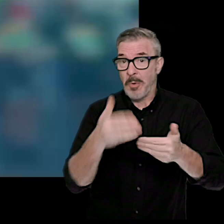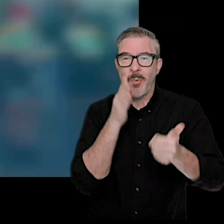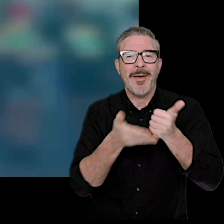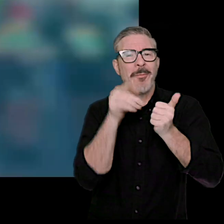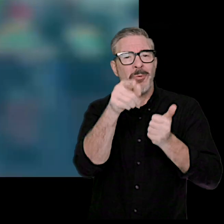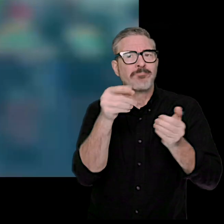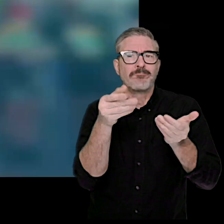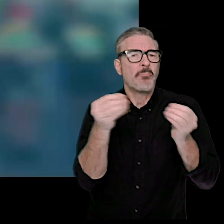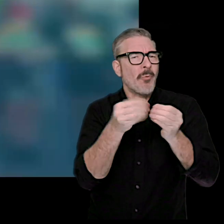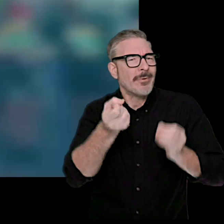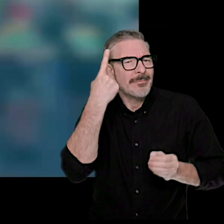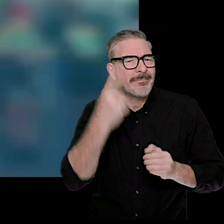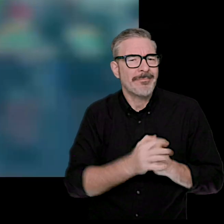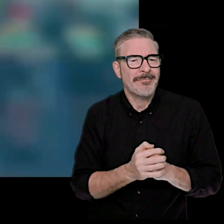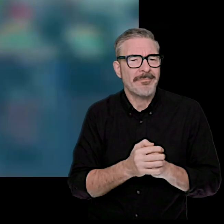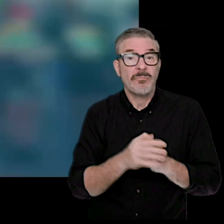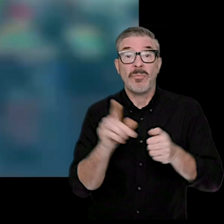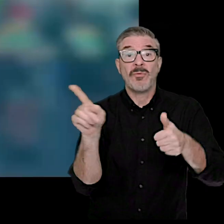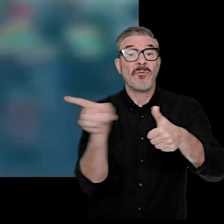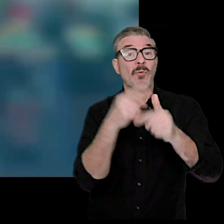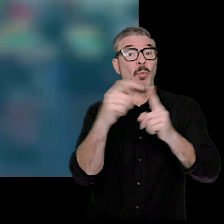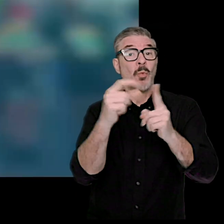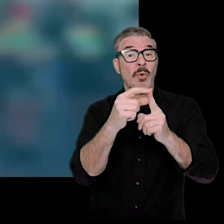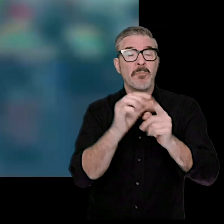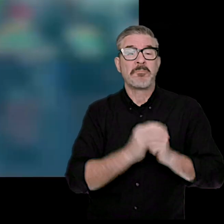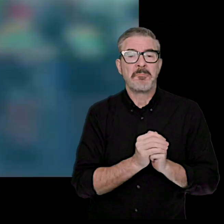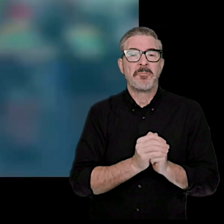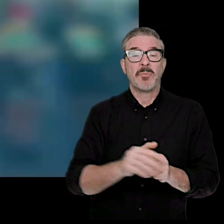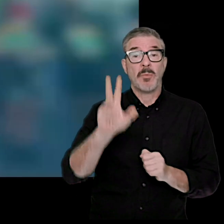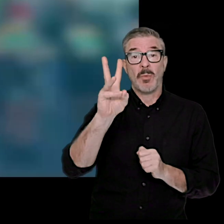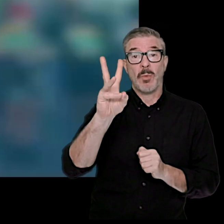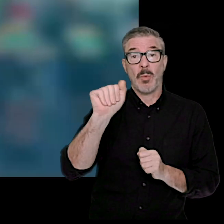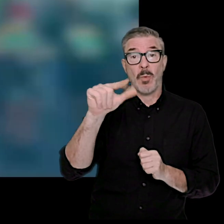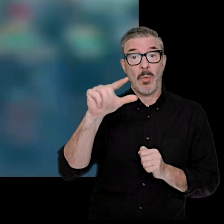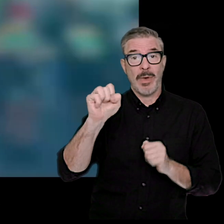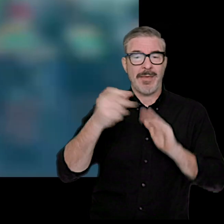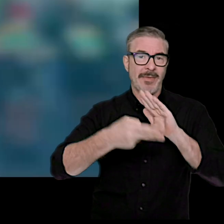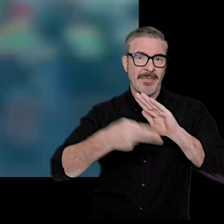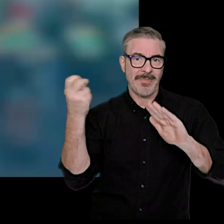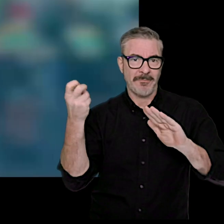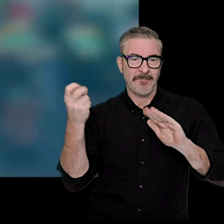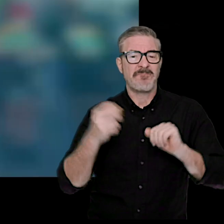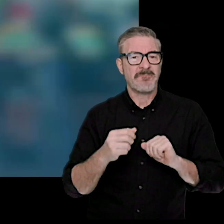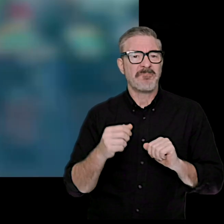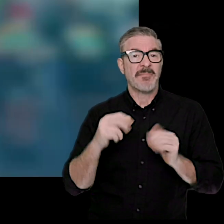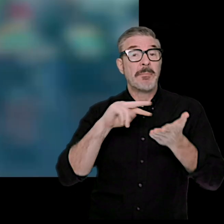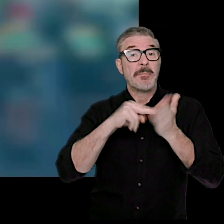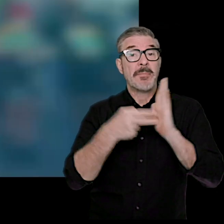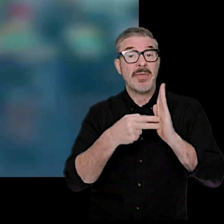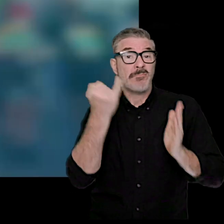what they mean and their definition. That way, when I use these words throughout the